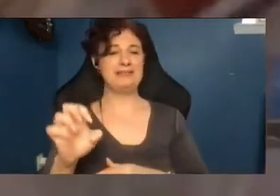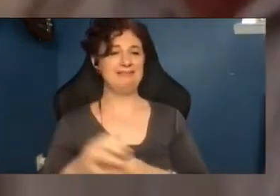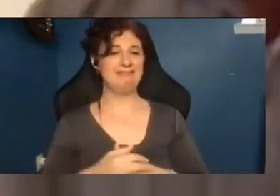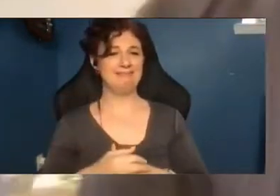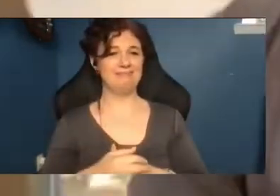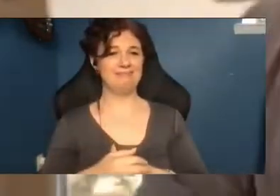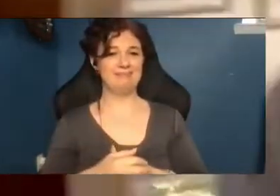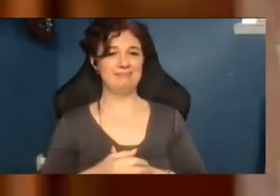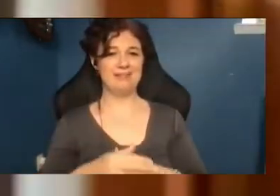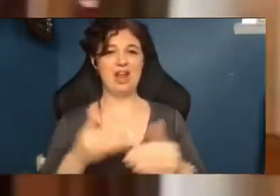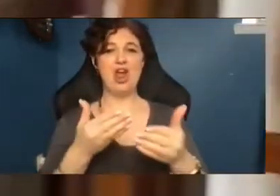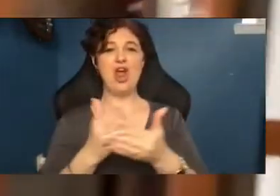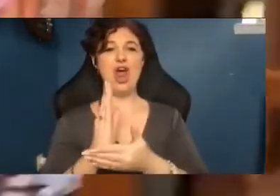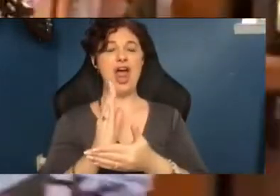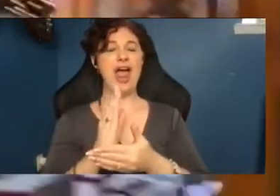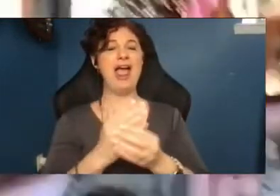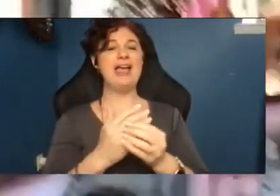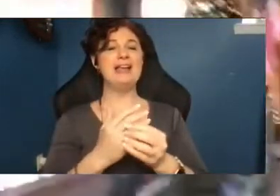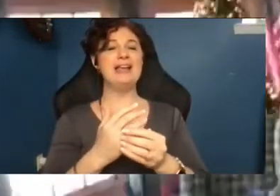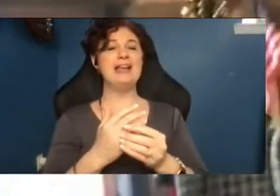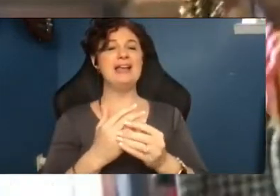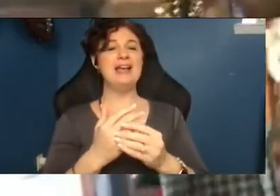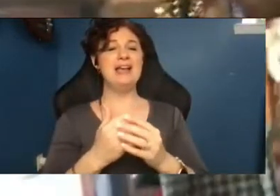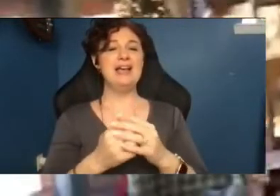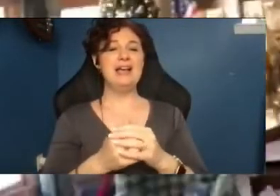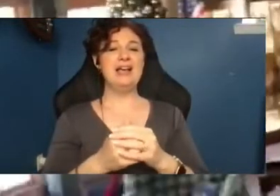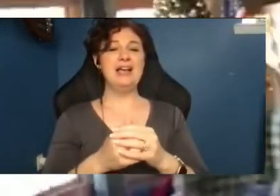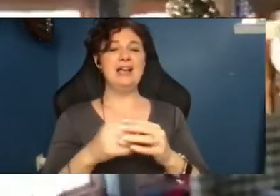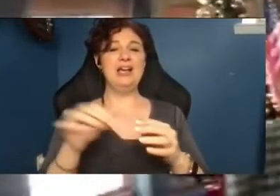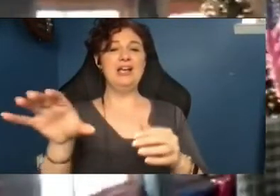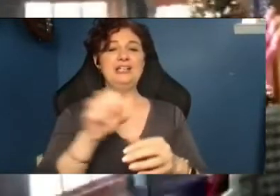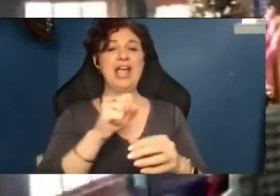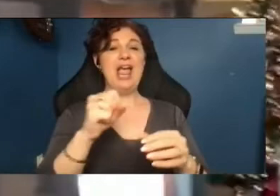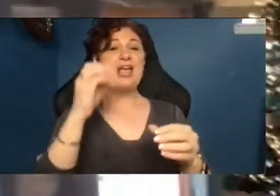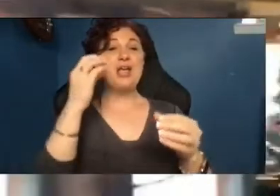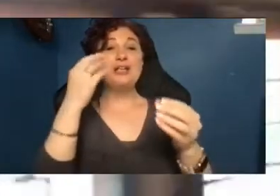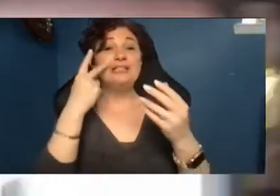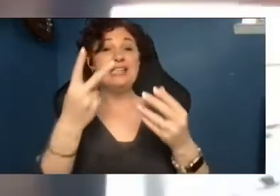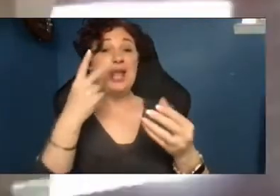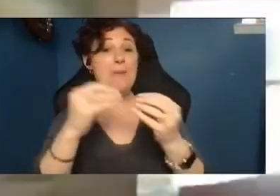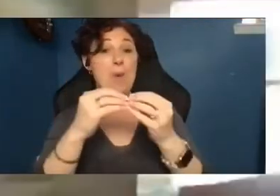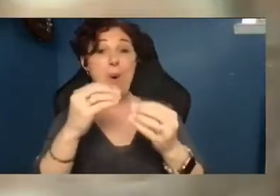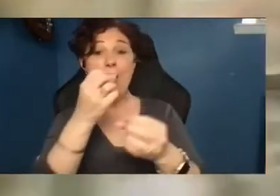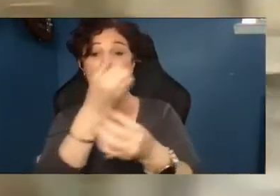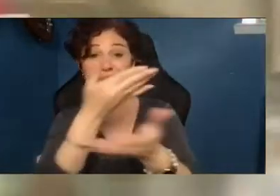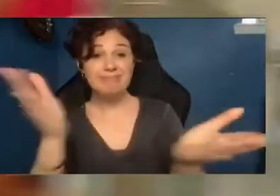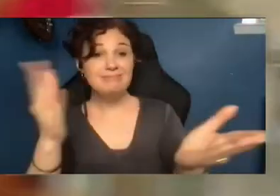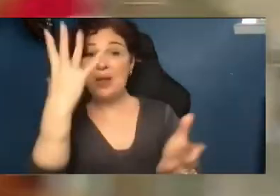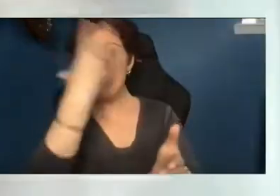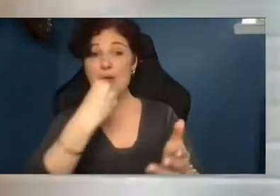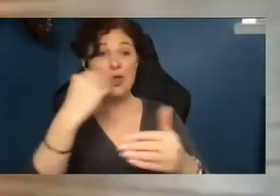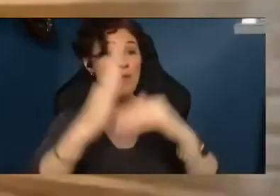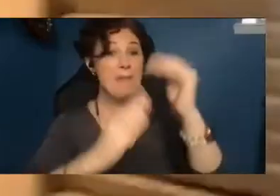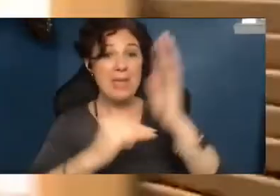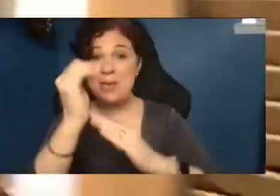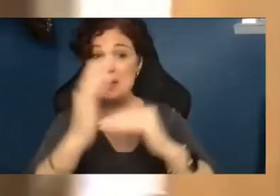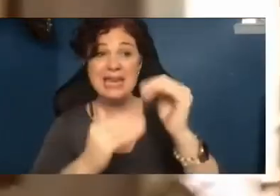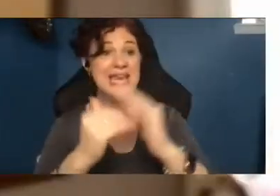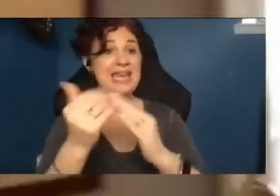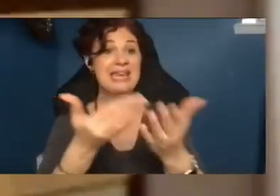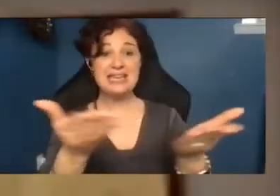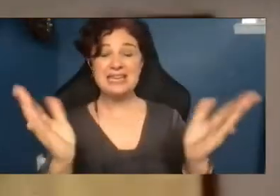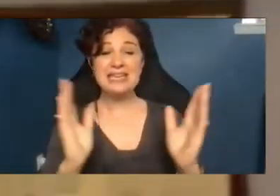All right, so taking some more of the scenery. Beautiful building.